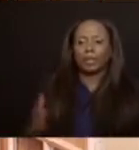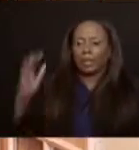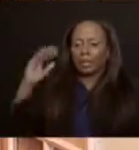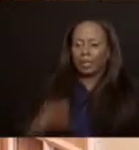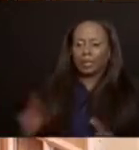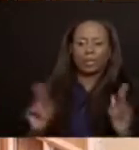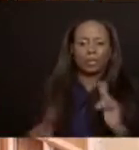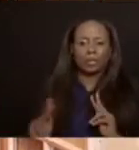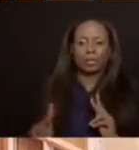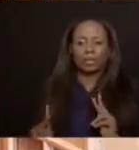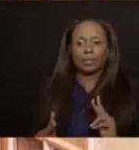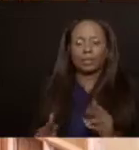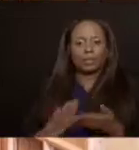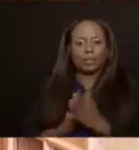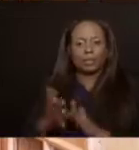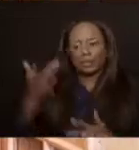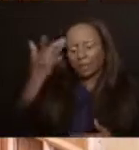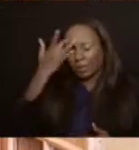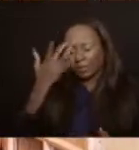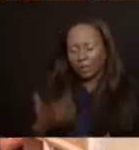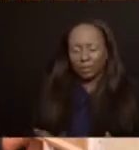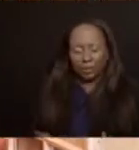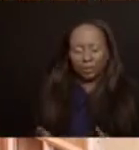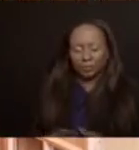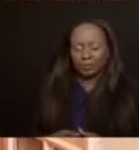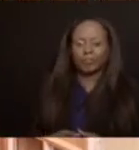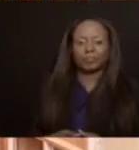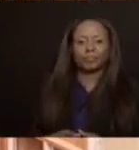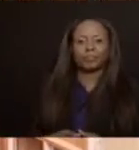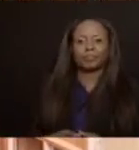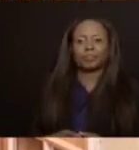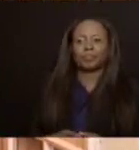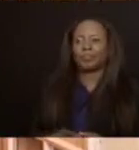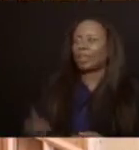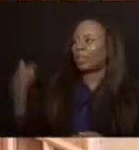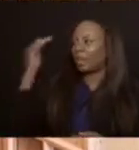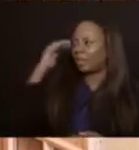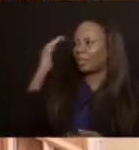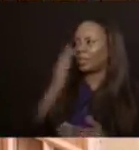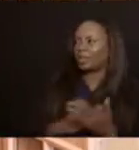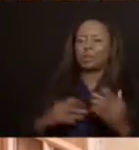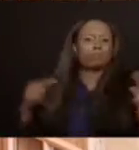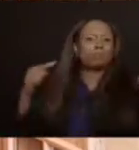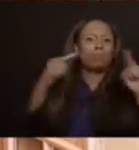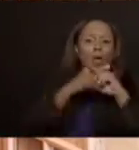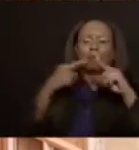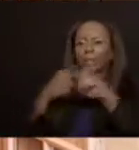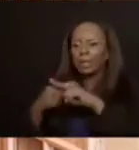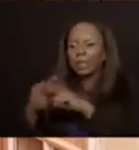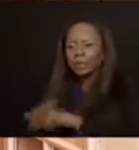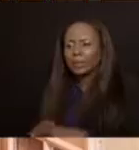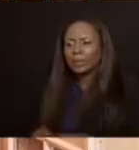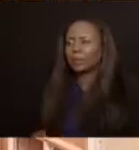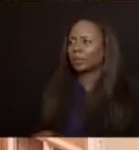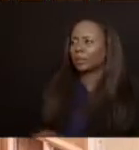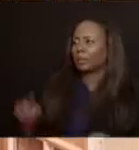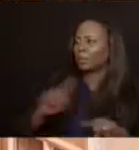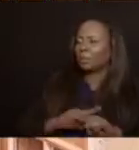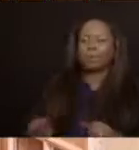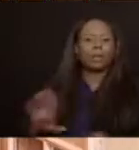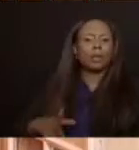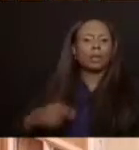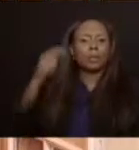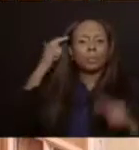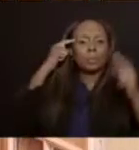And there's going to come a time, I know that it may sound controversial, Jeffrey, but there's going to come a time when mentally you're going to